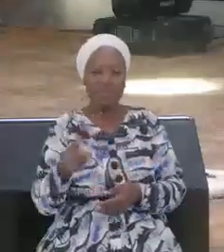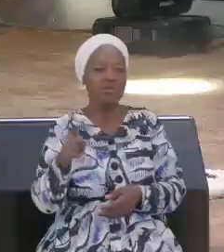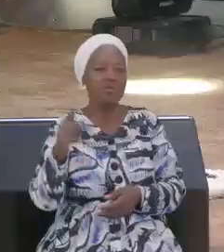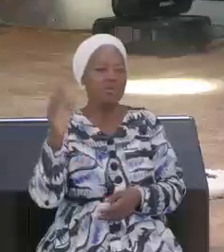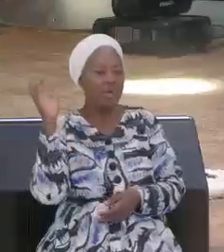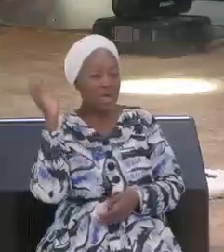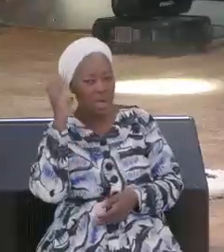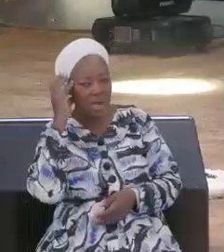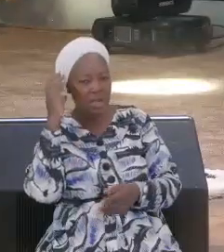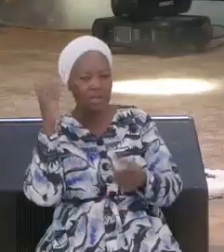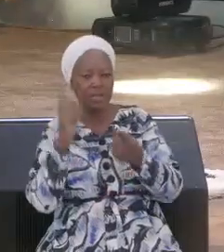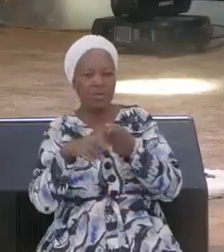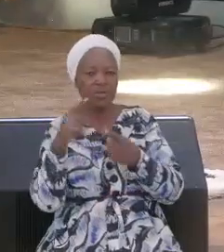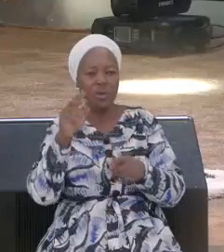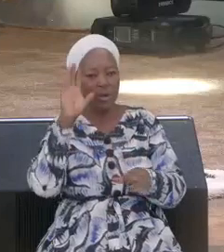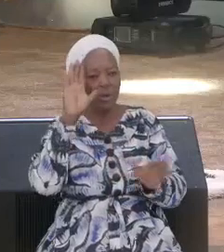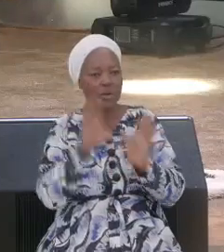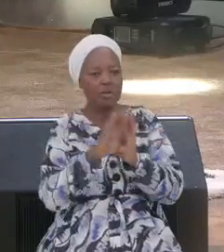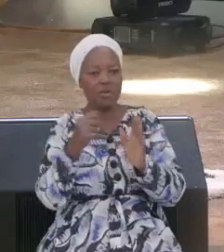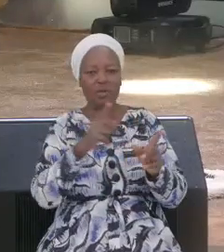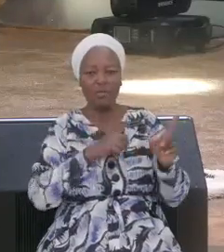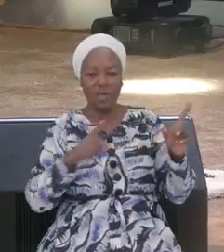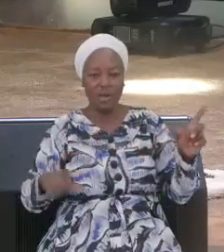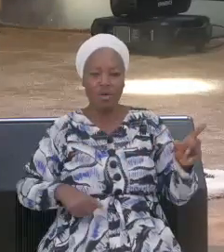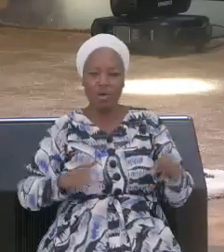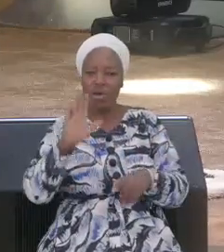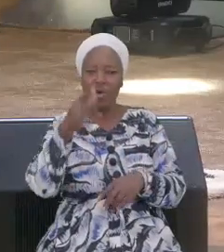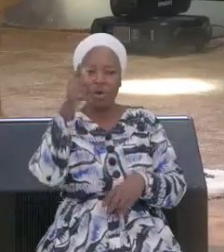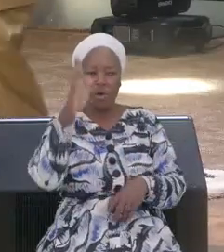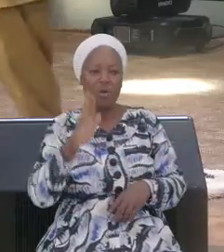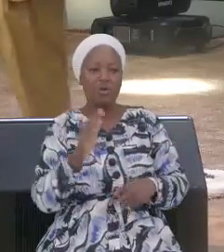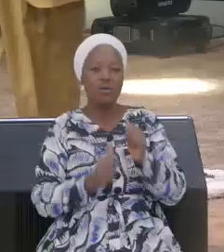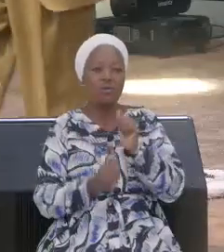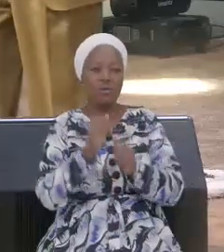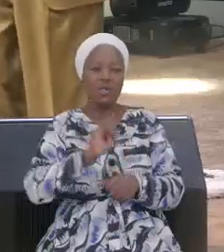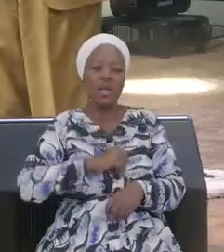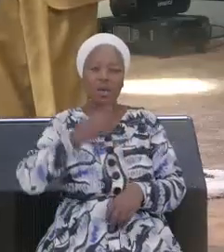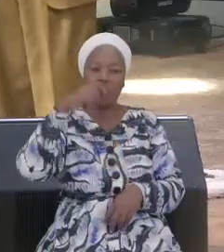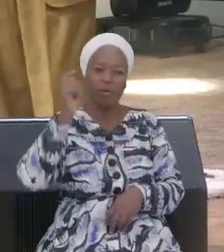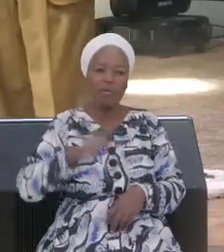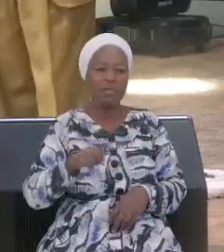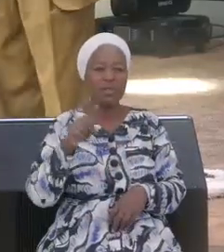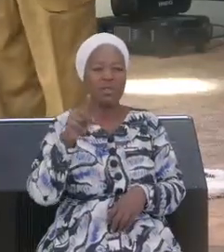the commandments of the Lord thy God, which I command thee